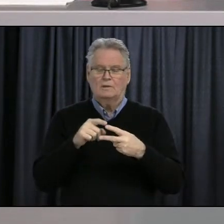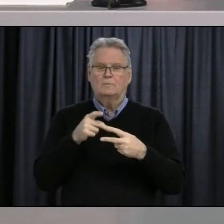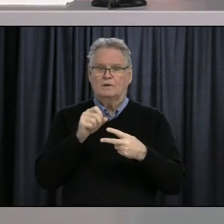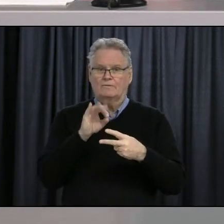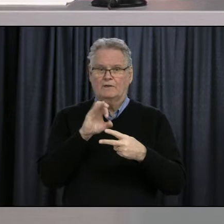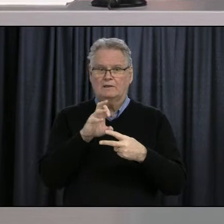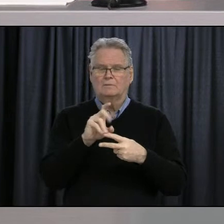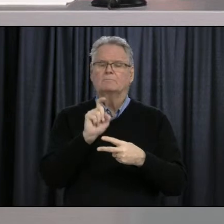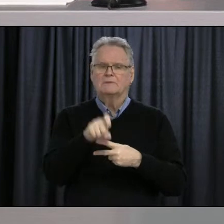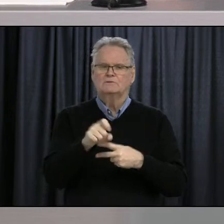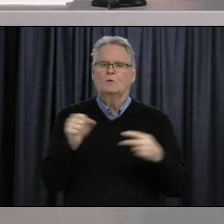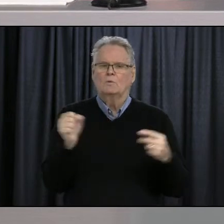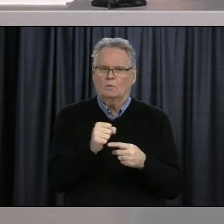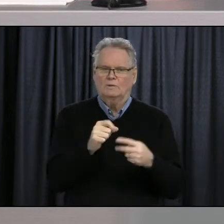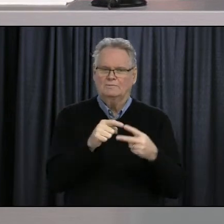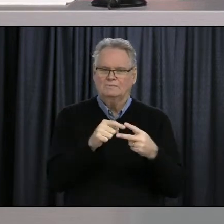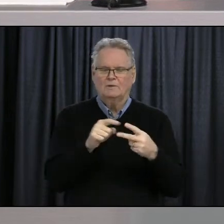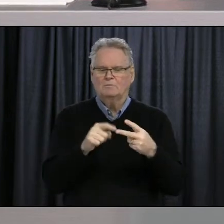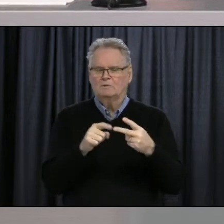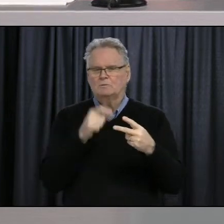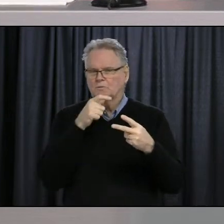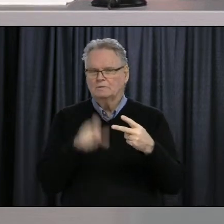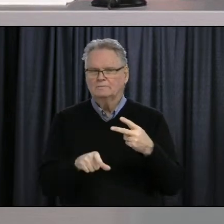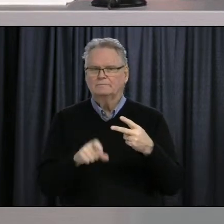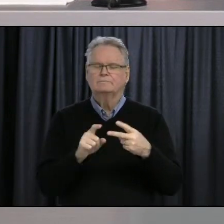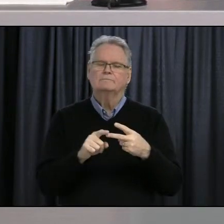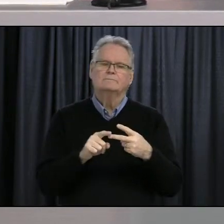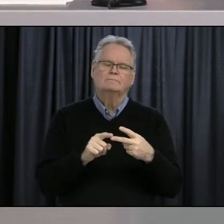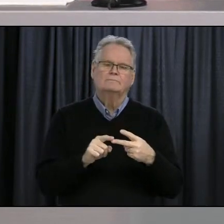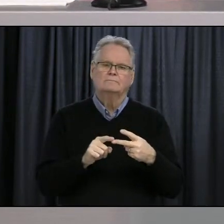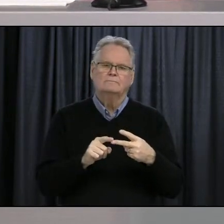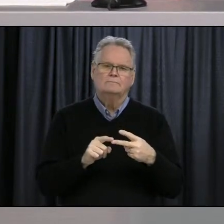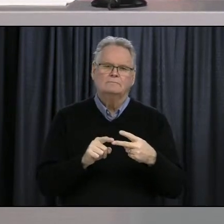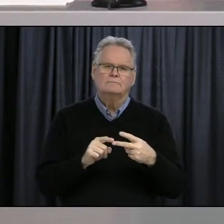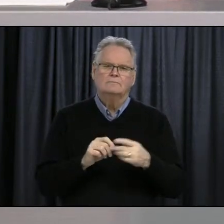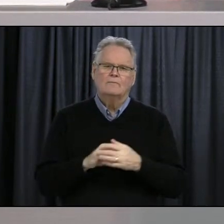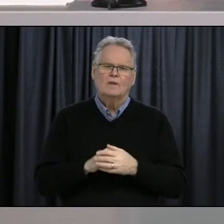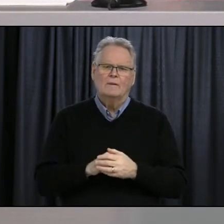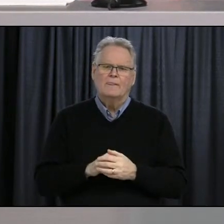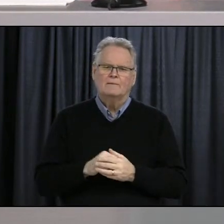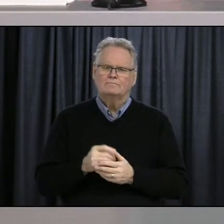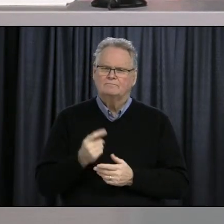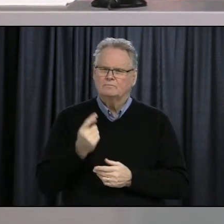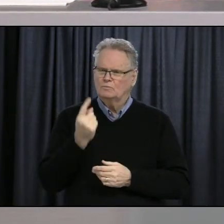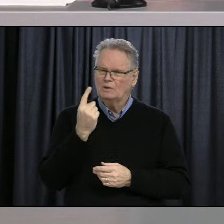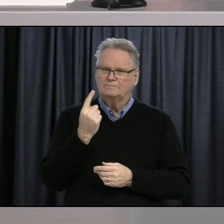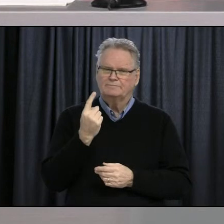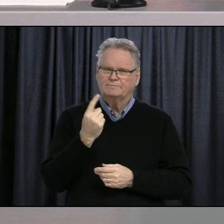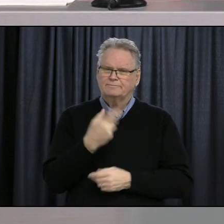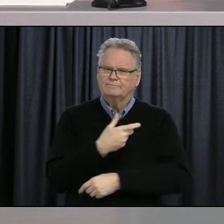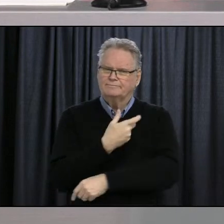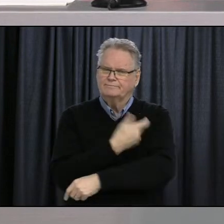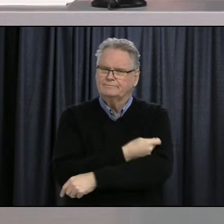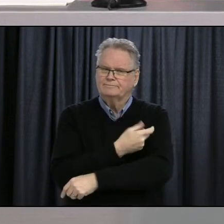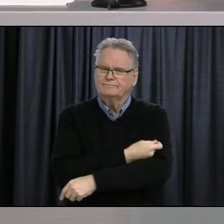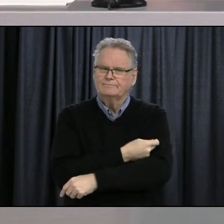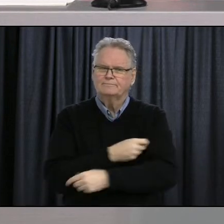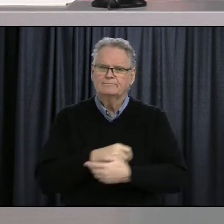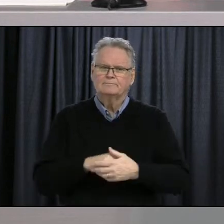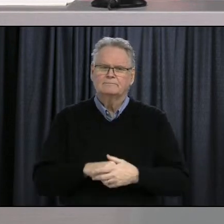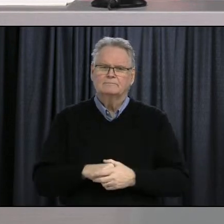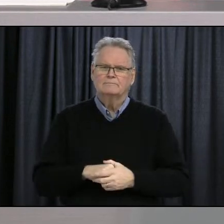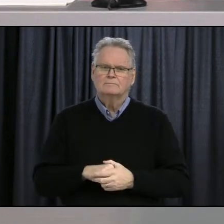So but the one thing that came out with that science as well is that one dose may now be 85 to 90%